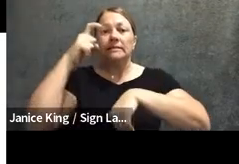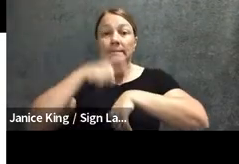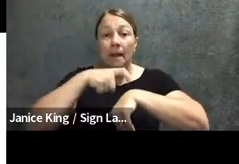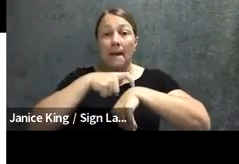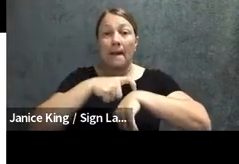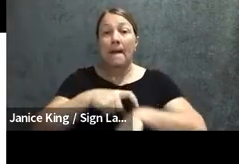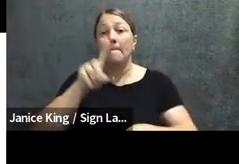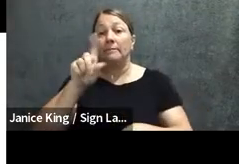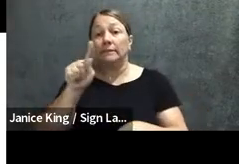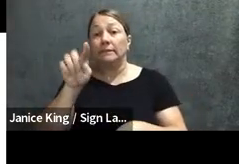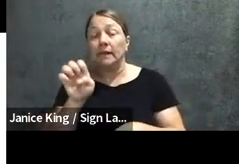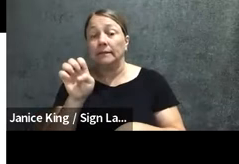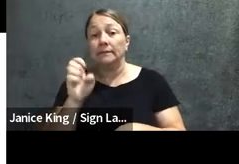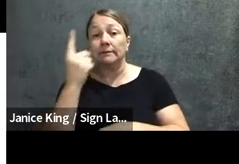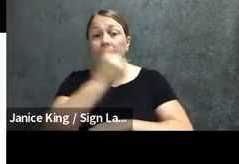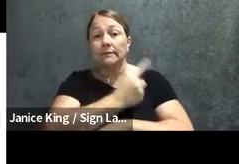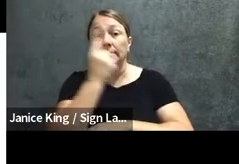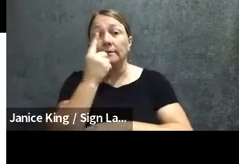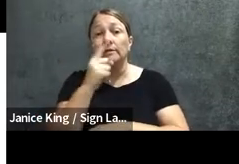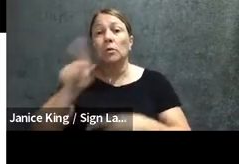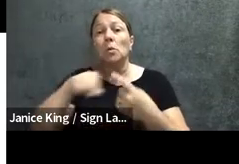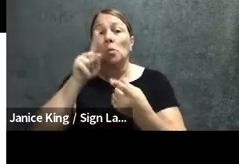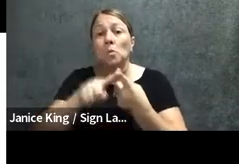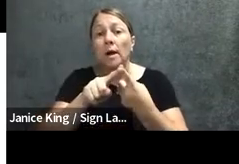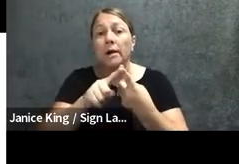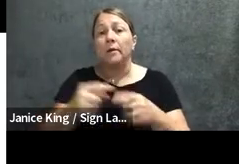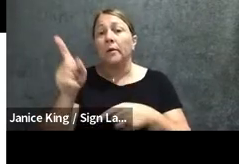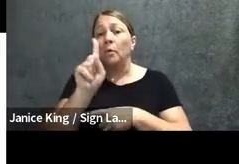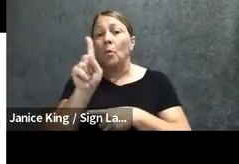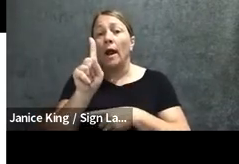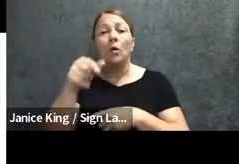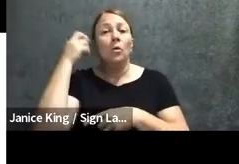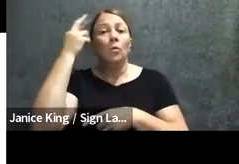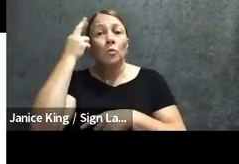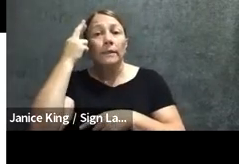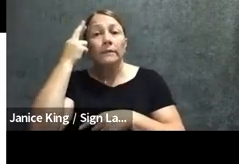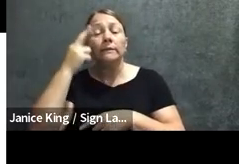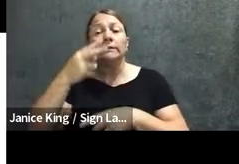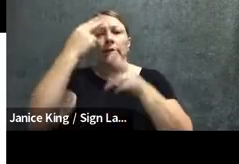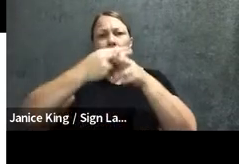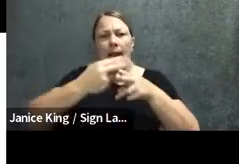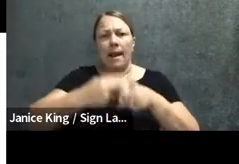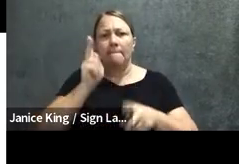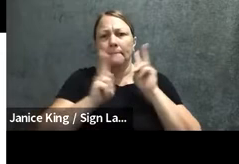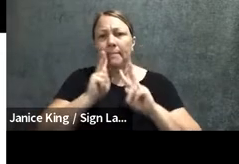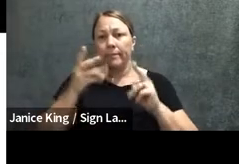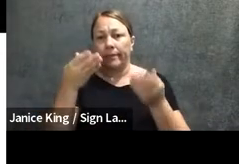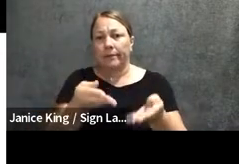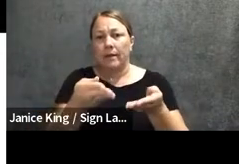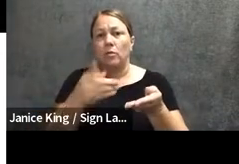where you were when you were treated unfairly. Write down the names of all the people who were there. Write down everything that